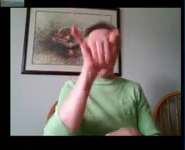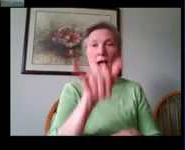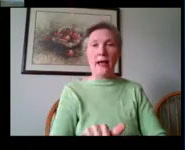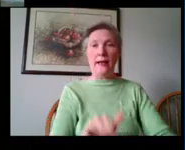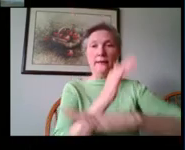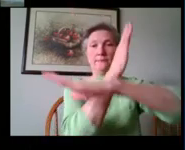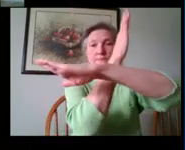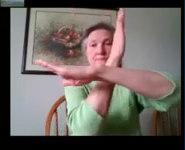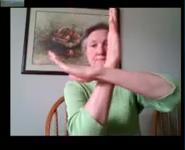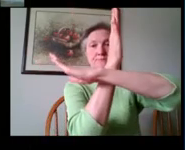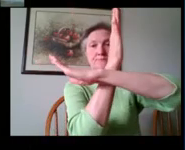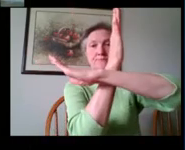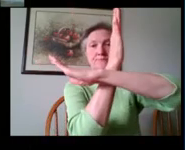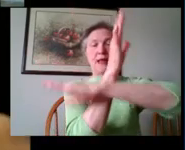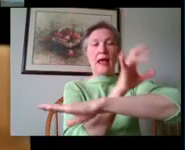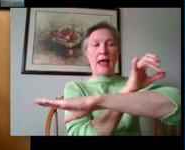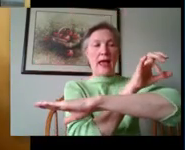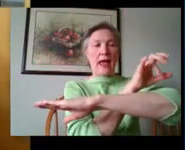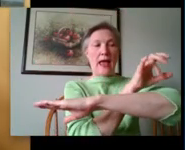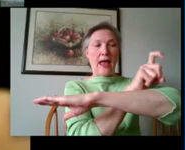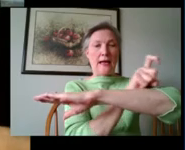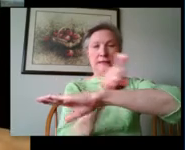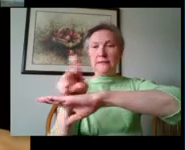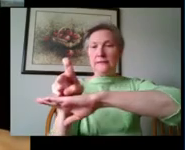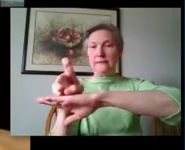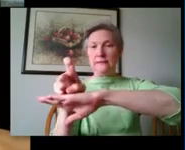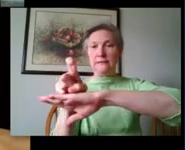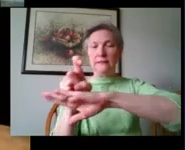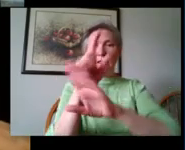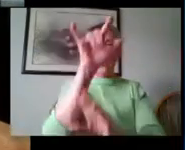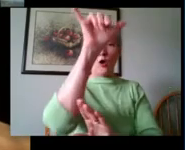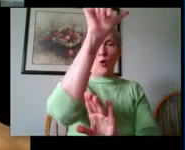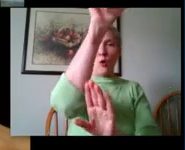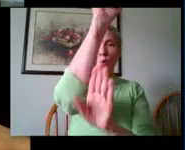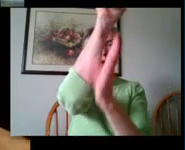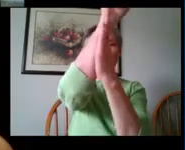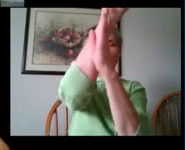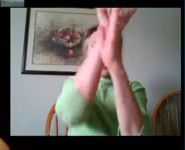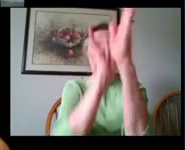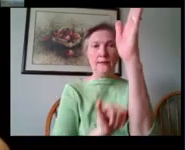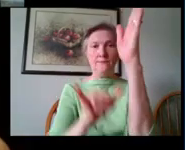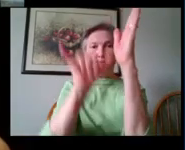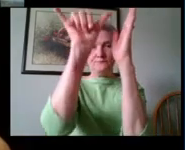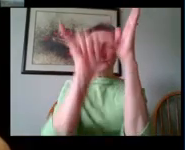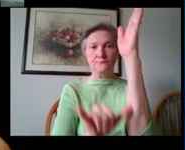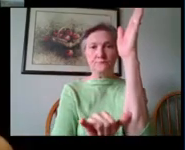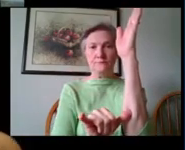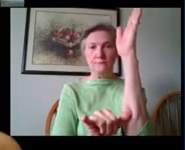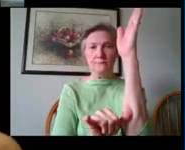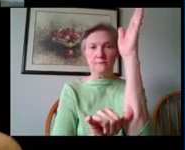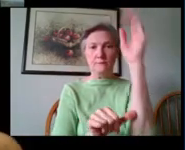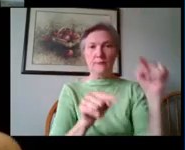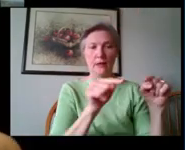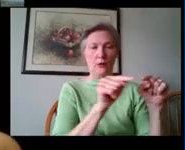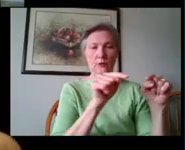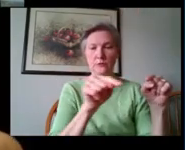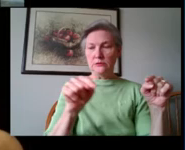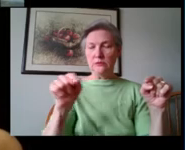Your x is horizontal and your y is vertical. You'll notice that across these